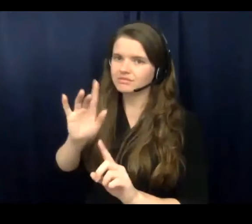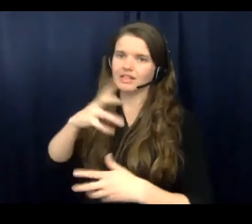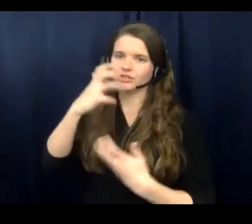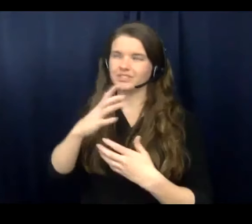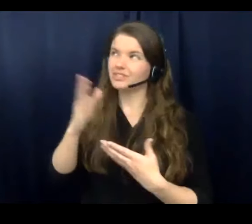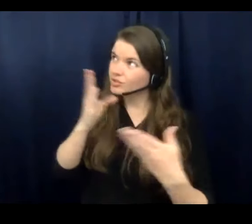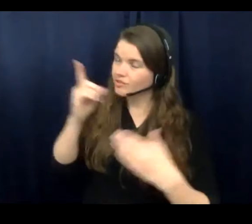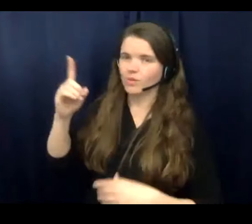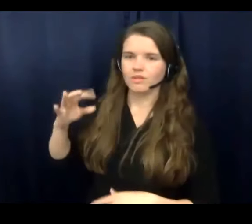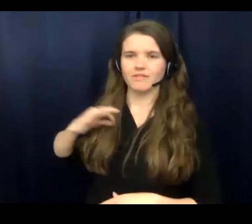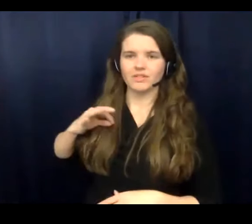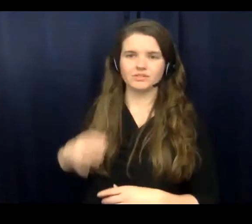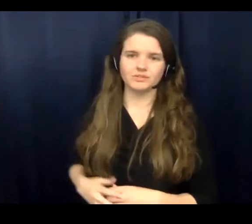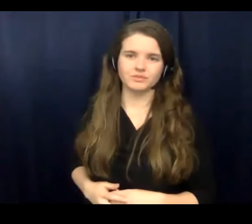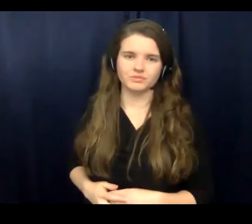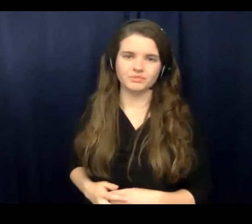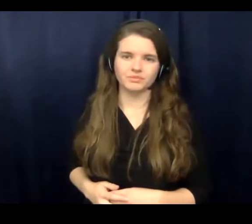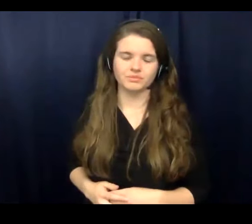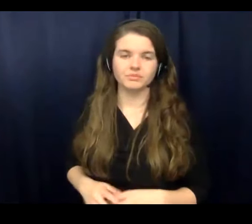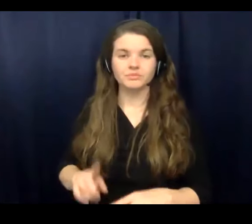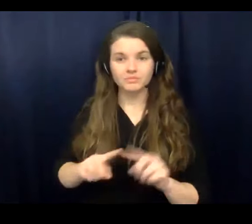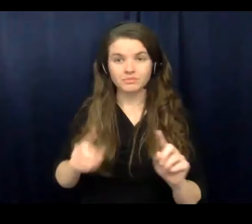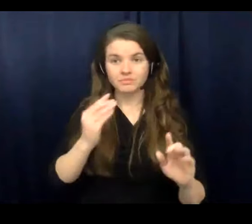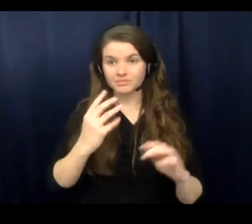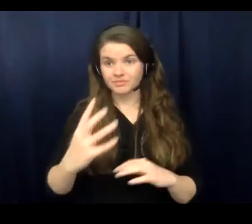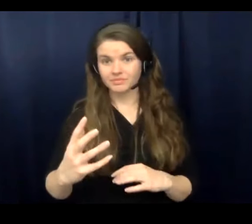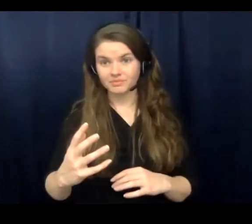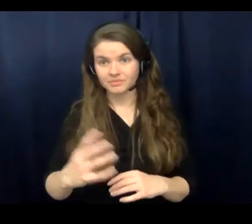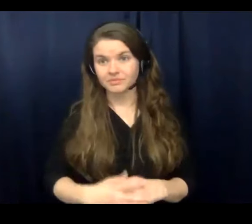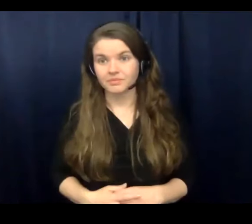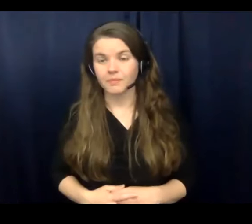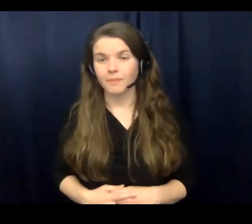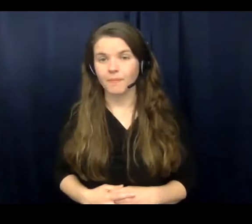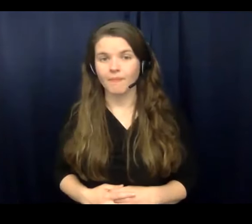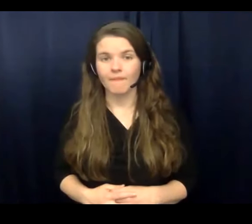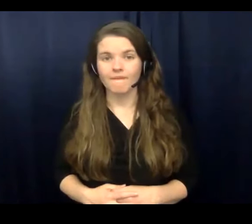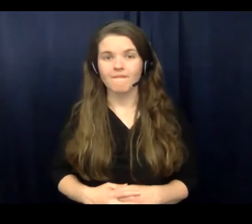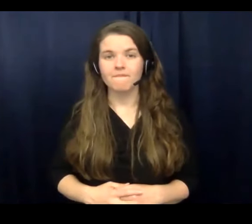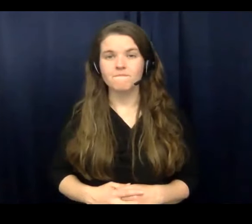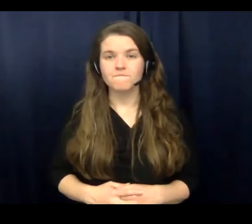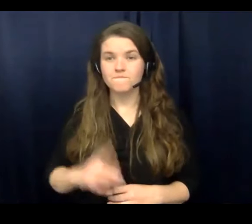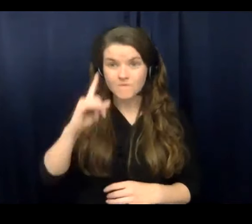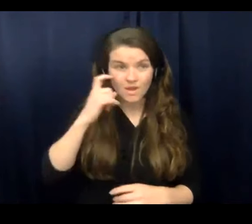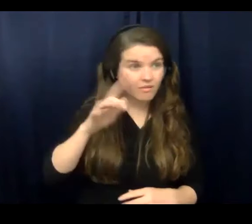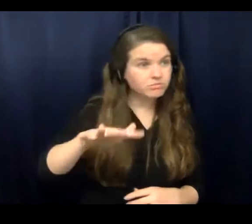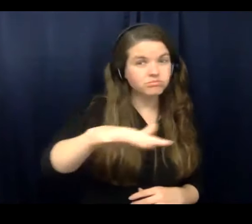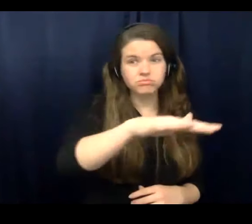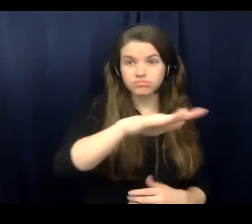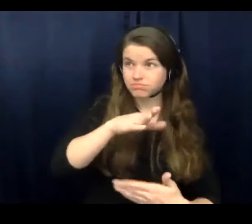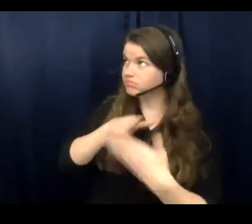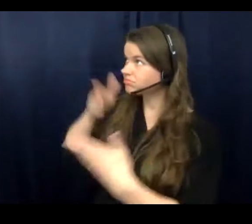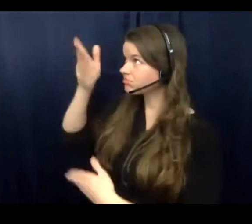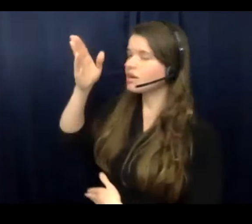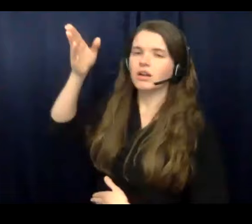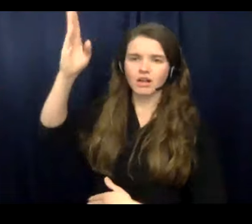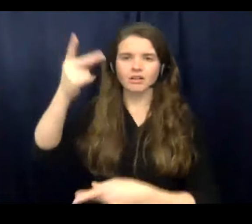voluntarily. But I can tell you this, that the governments that do come against God, God will take care of. Listen,